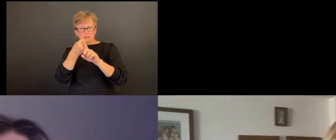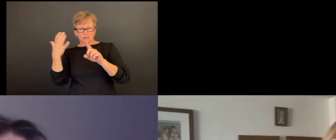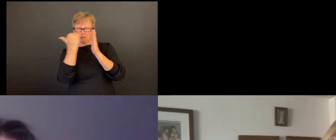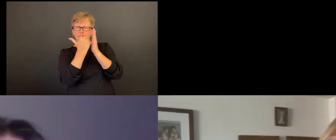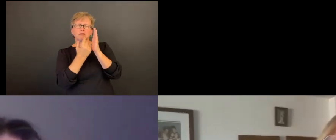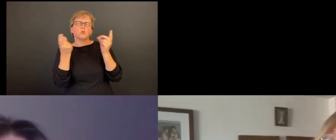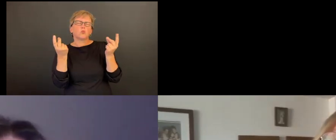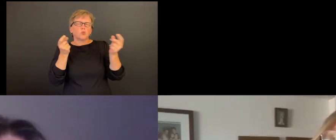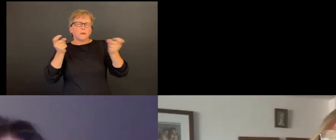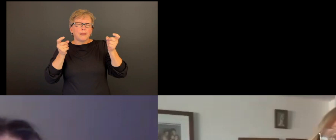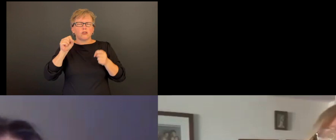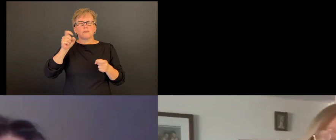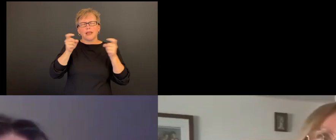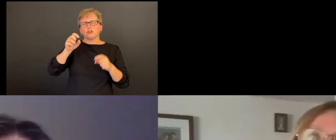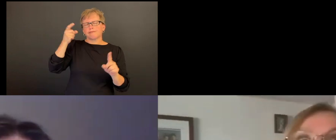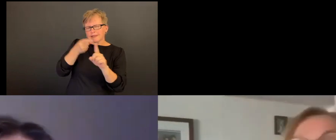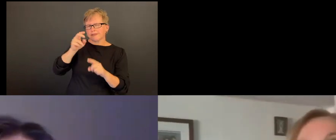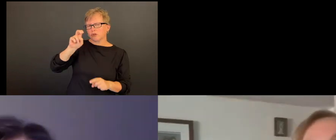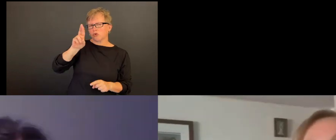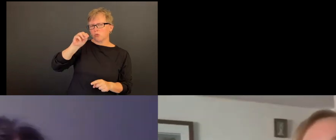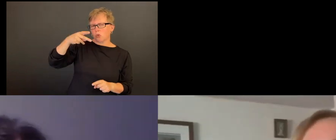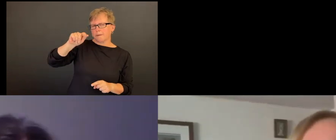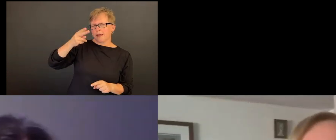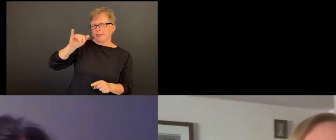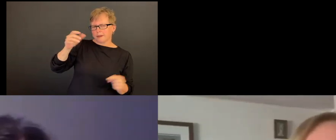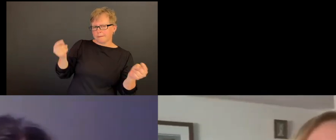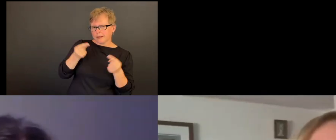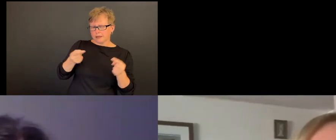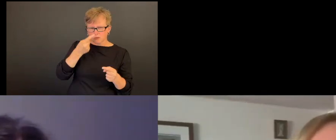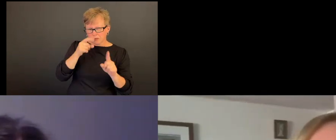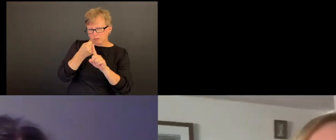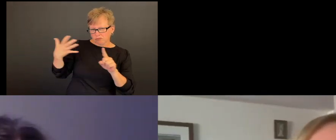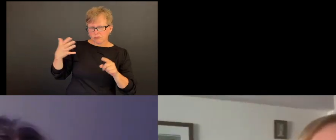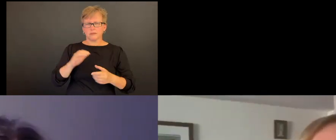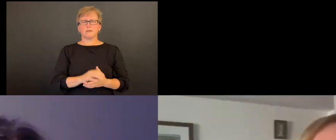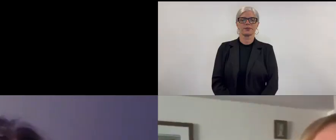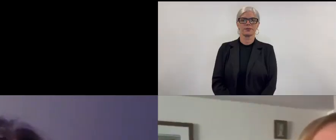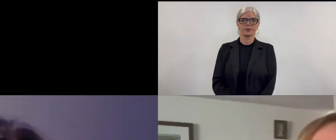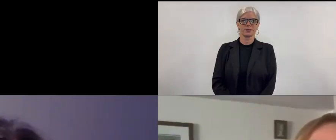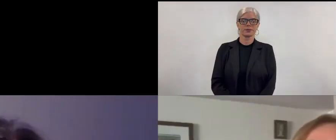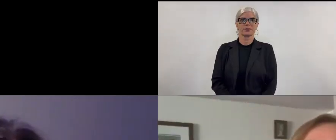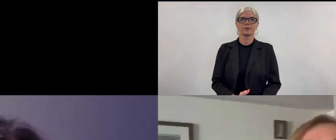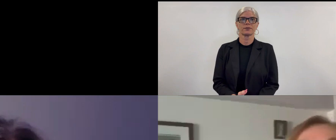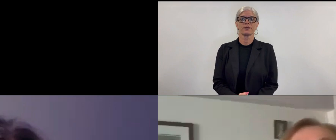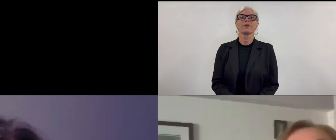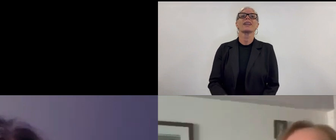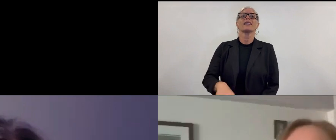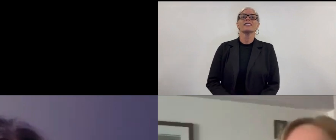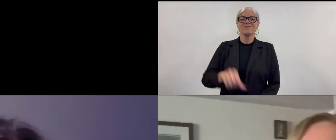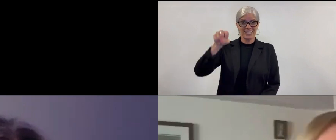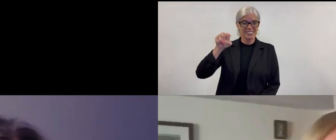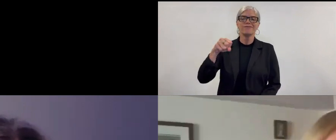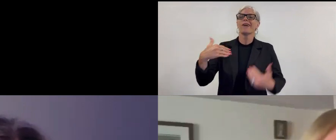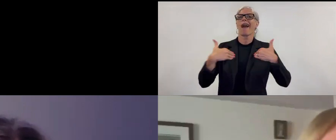under control. So could you just walk through the steps, the hierarchy of treating that neuropathic pain? Yeah, so we